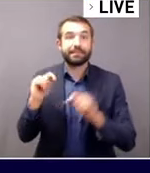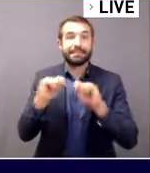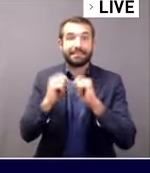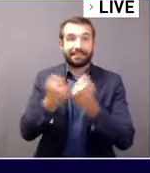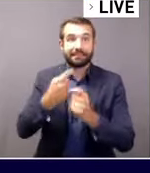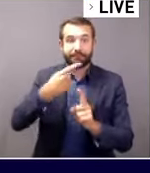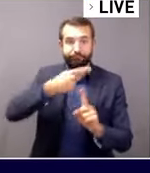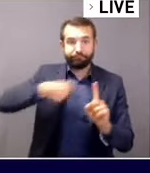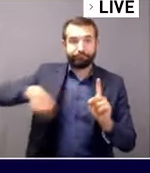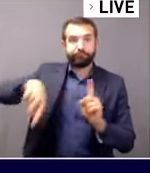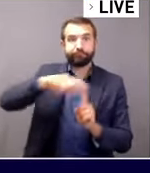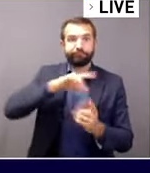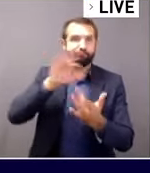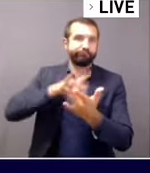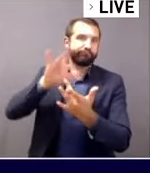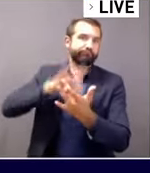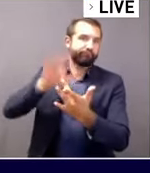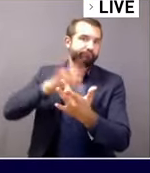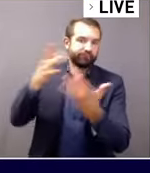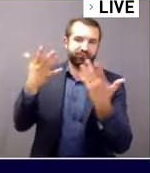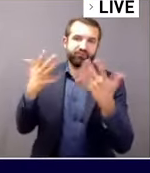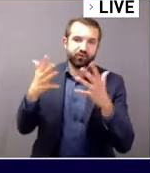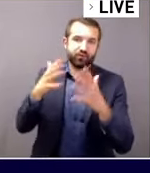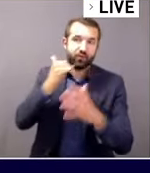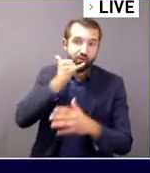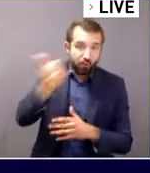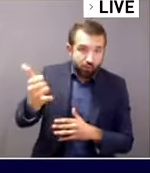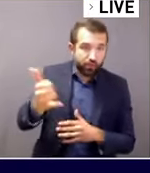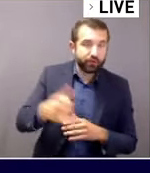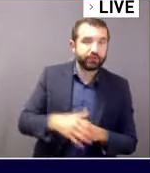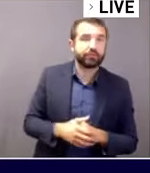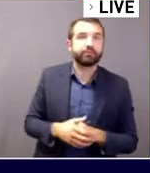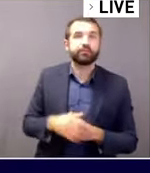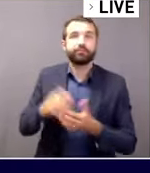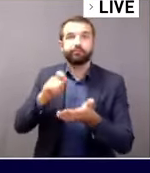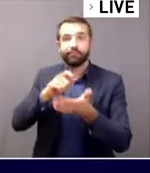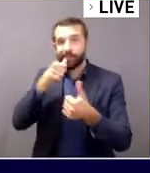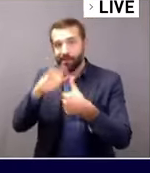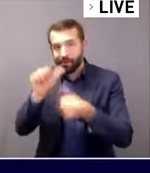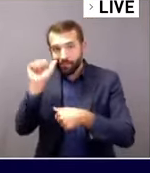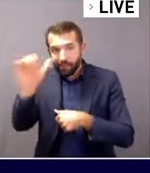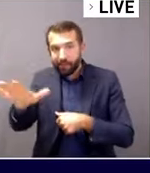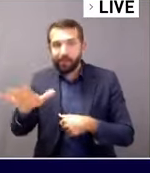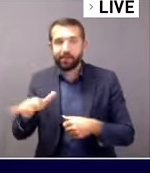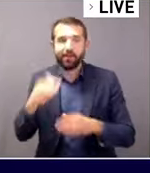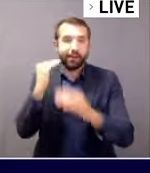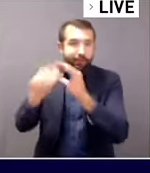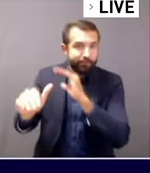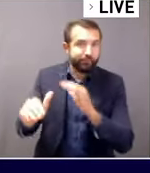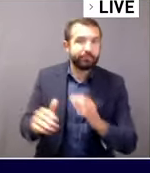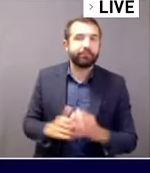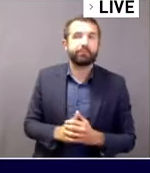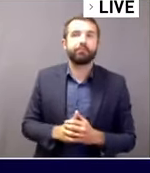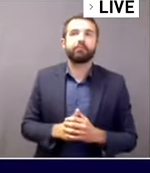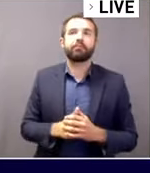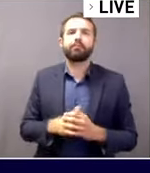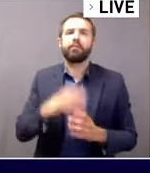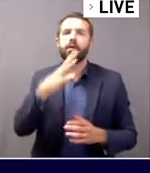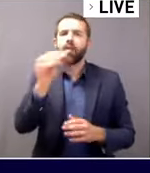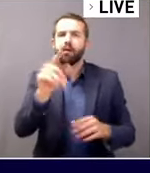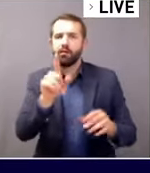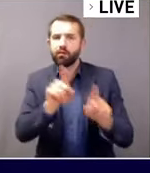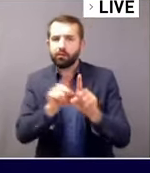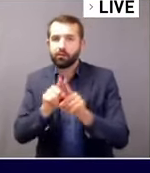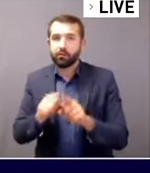partly over the phone, but also in writing as well. And have you established a link between